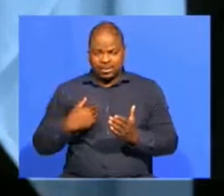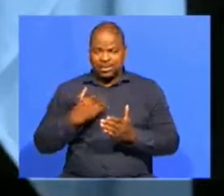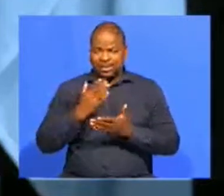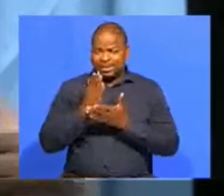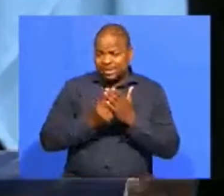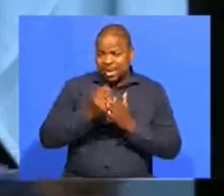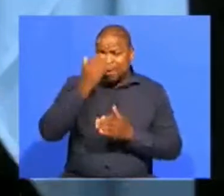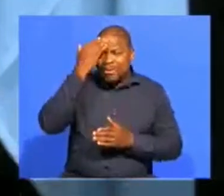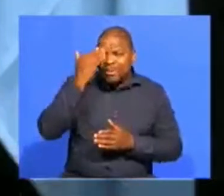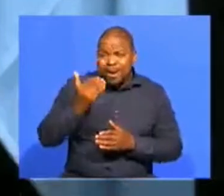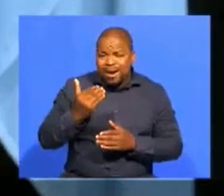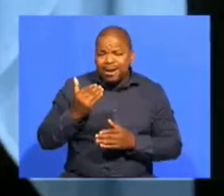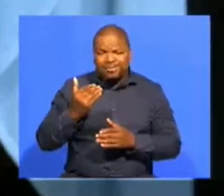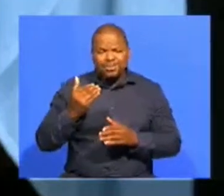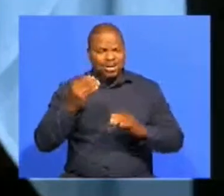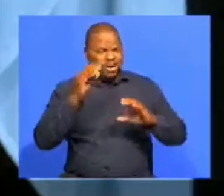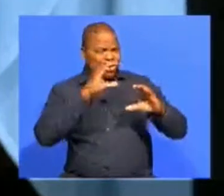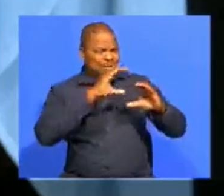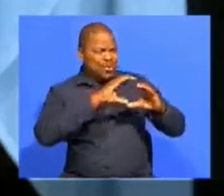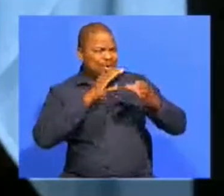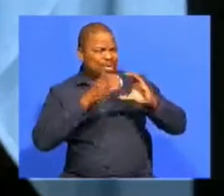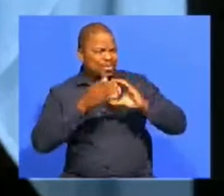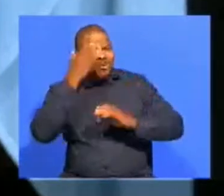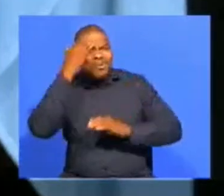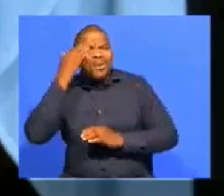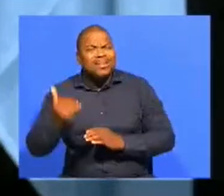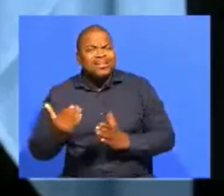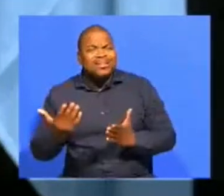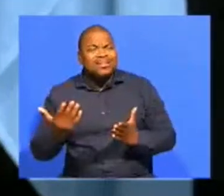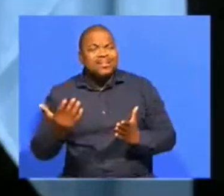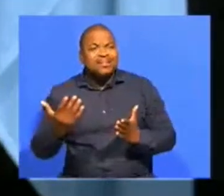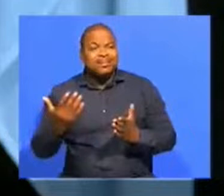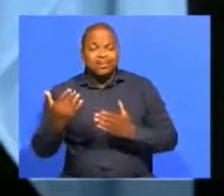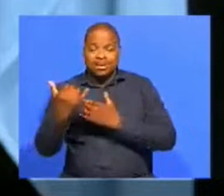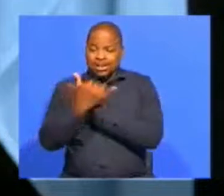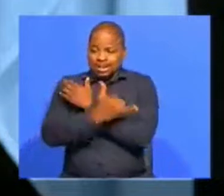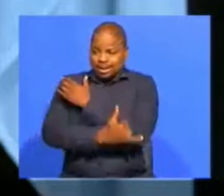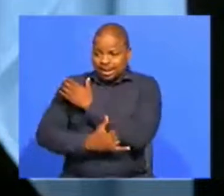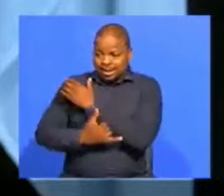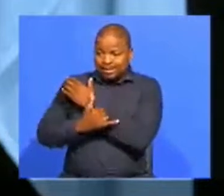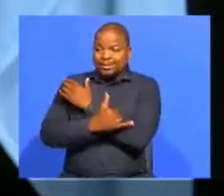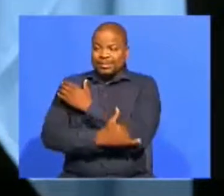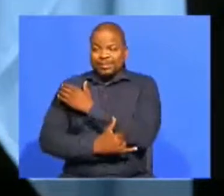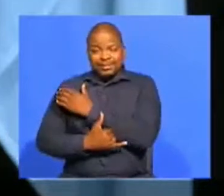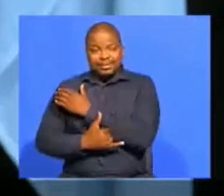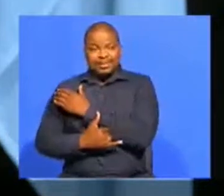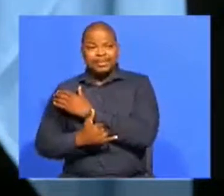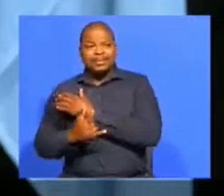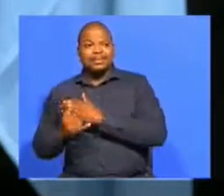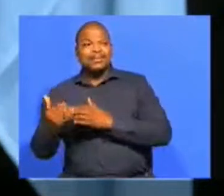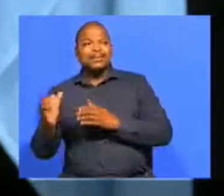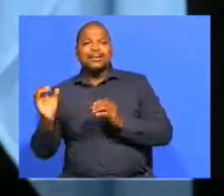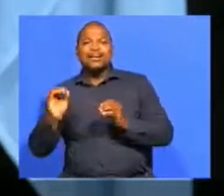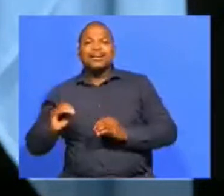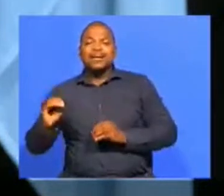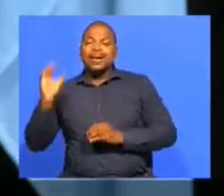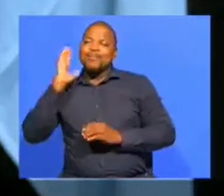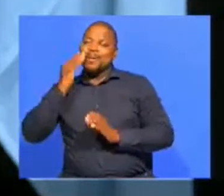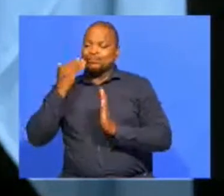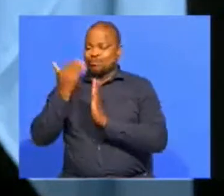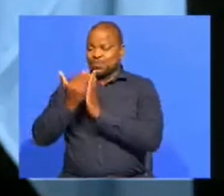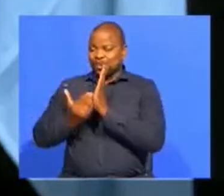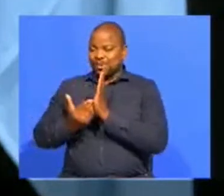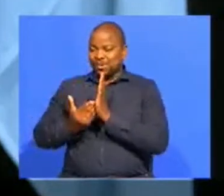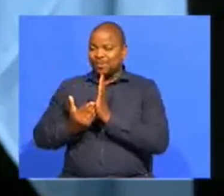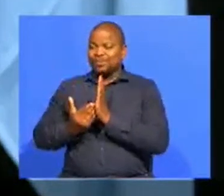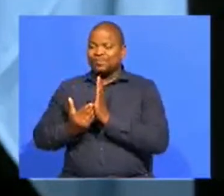features and why we have to be collaborating. If you look at the countries that are targeted or have been blacklisted,